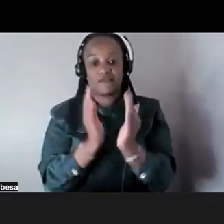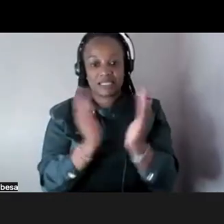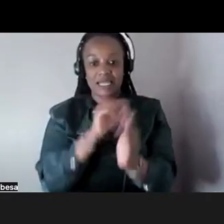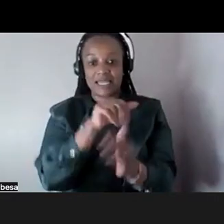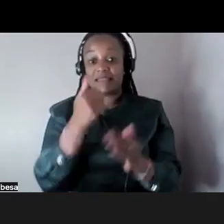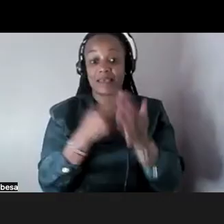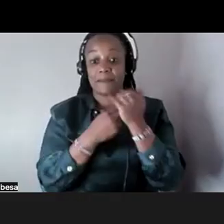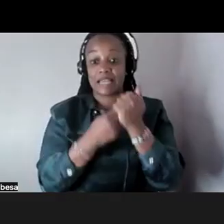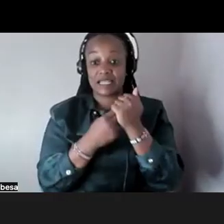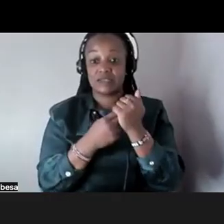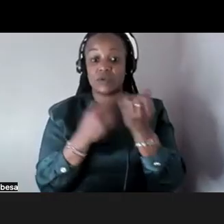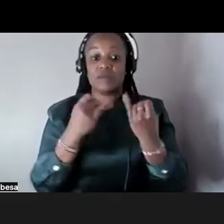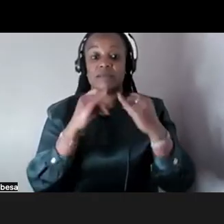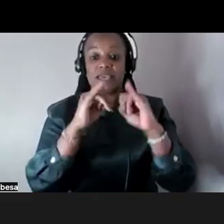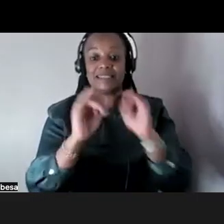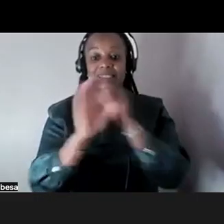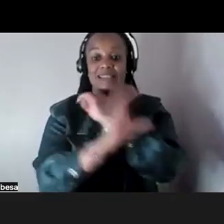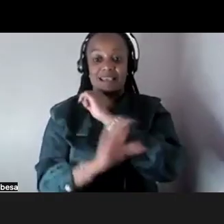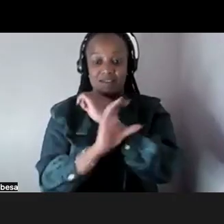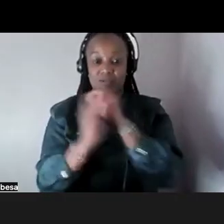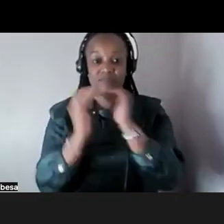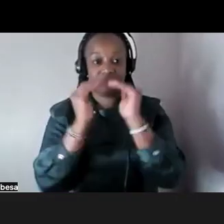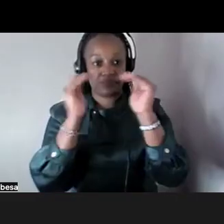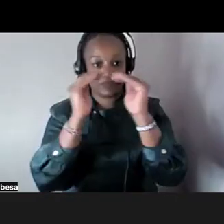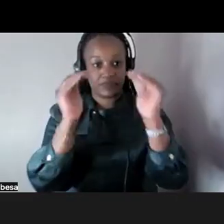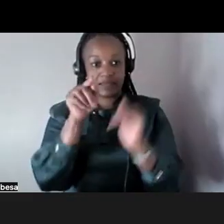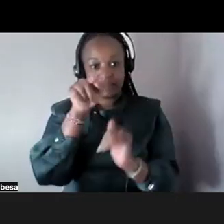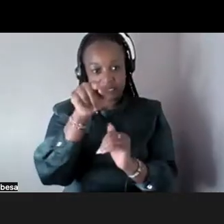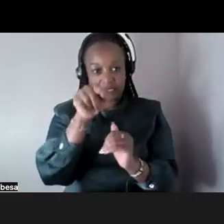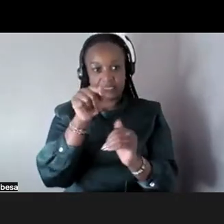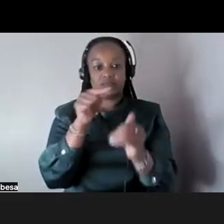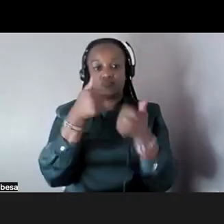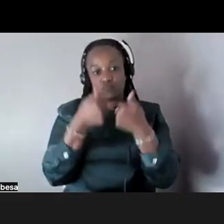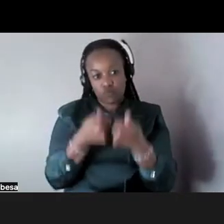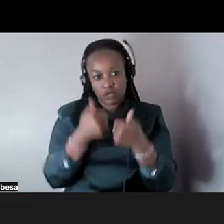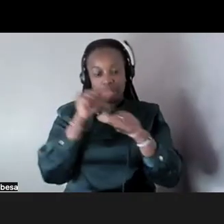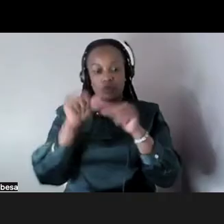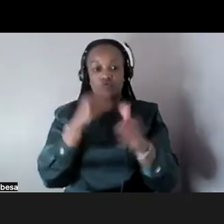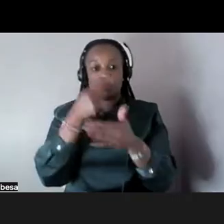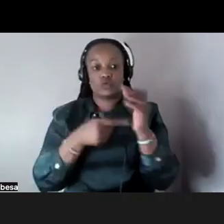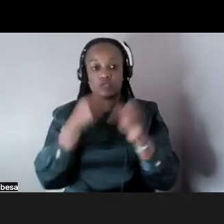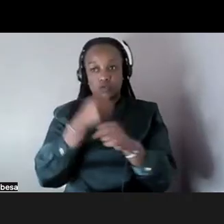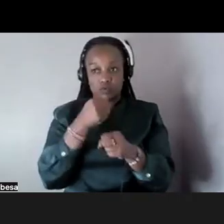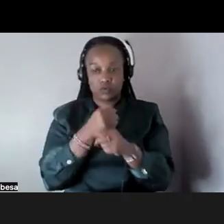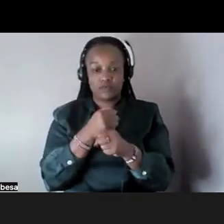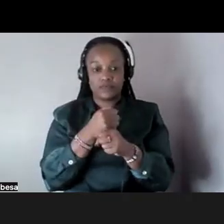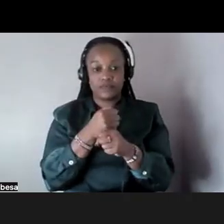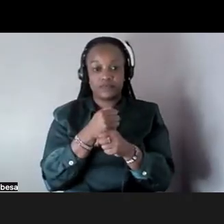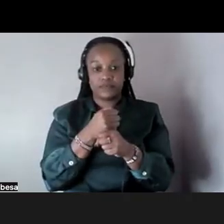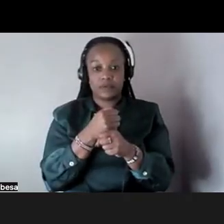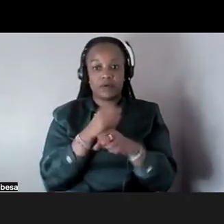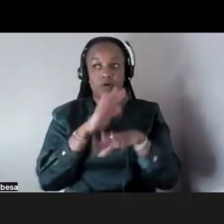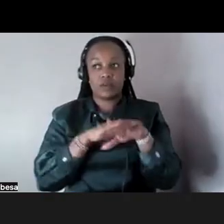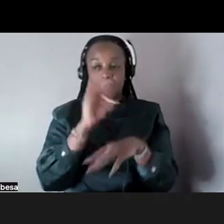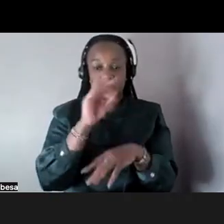at the country level. So that's an important aspect of the work we do. We also have a global strategy against the medicalization of FGM